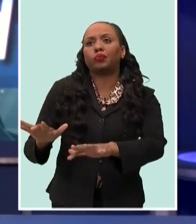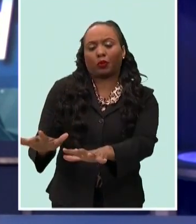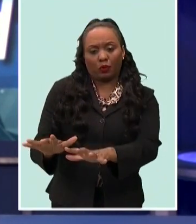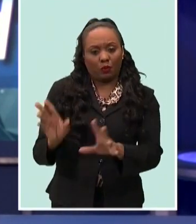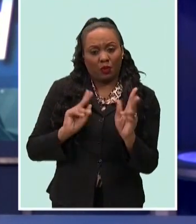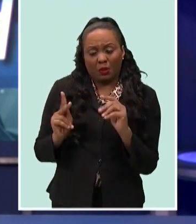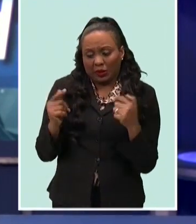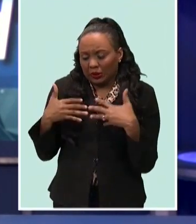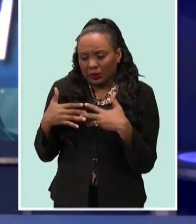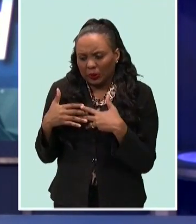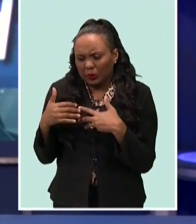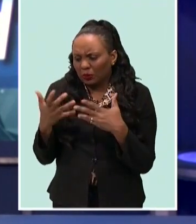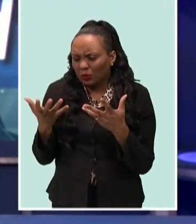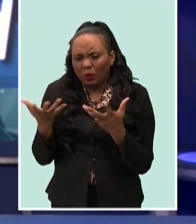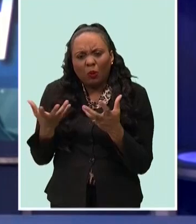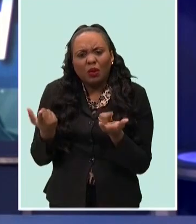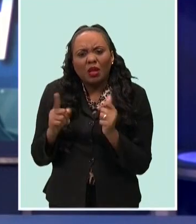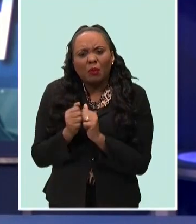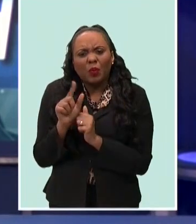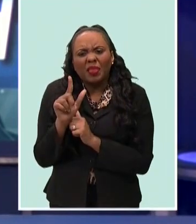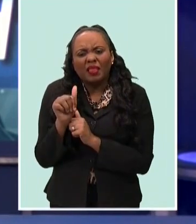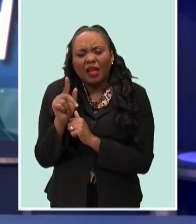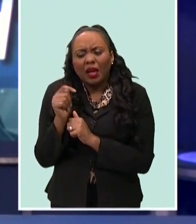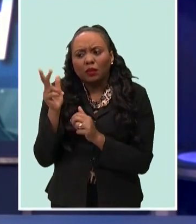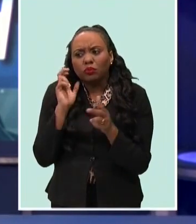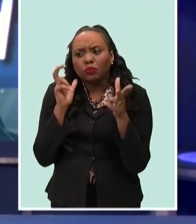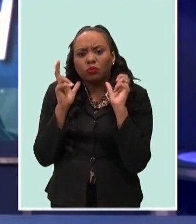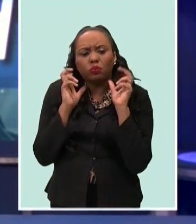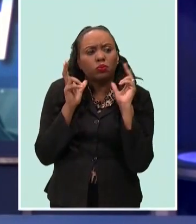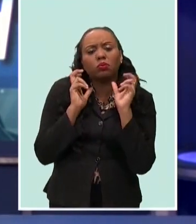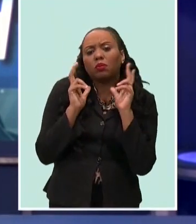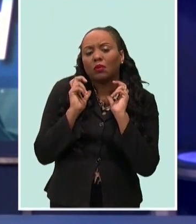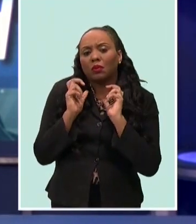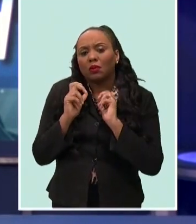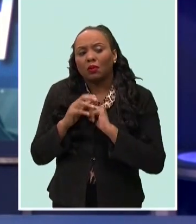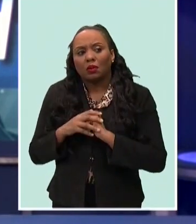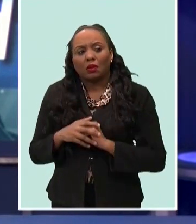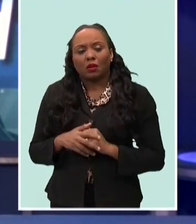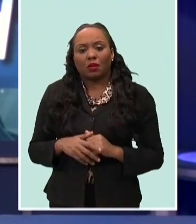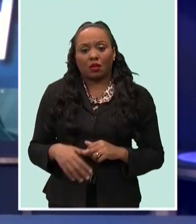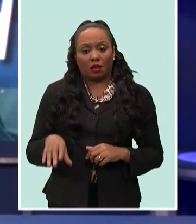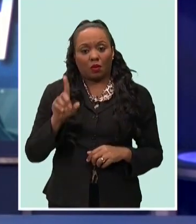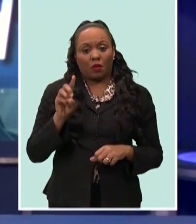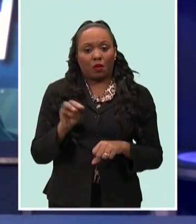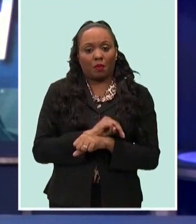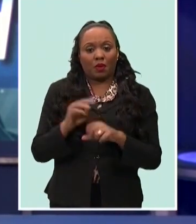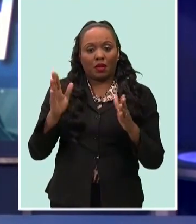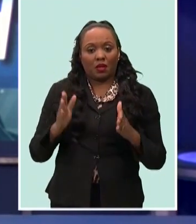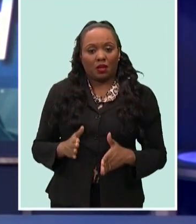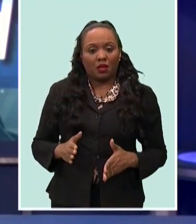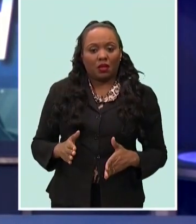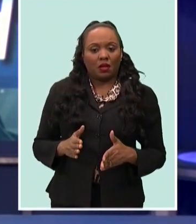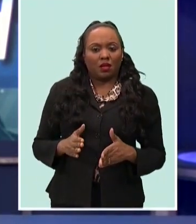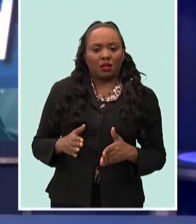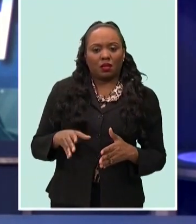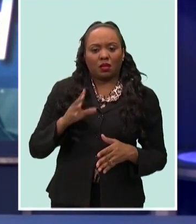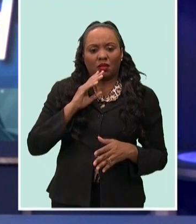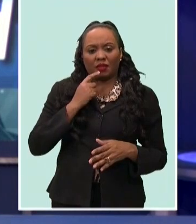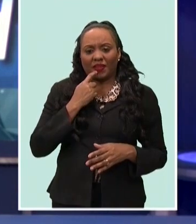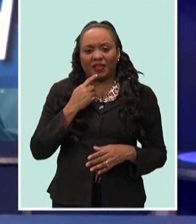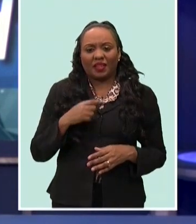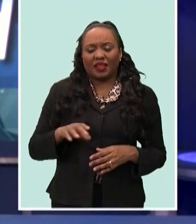alarm based on only hearsay and misinformation. He says that one minister dusted off an insulting and tired